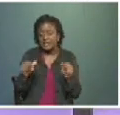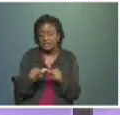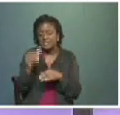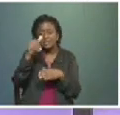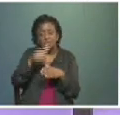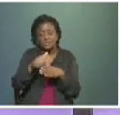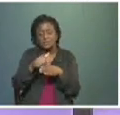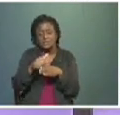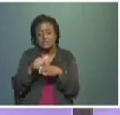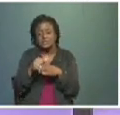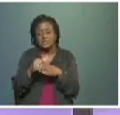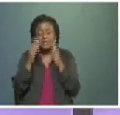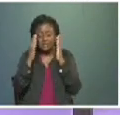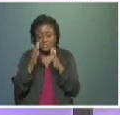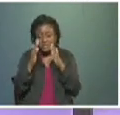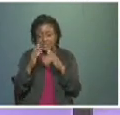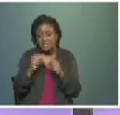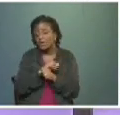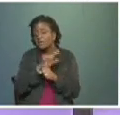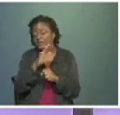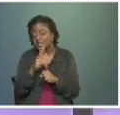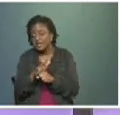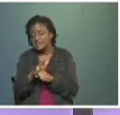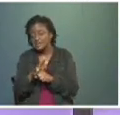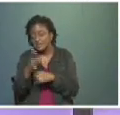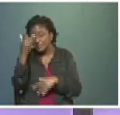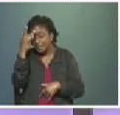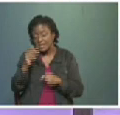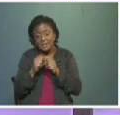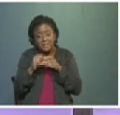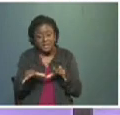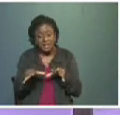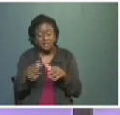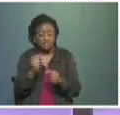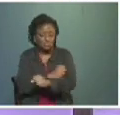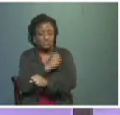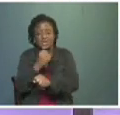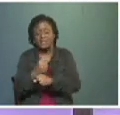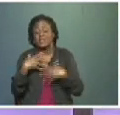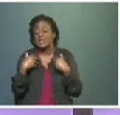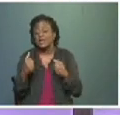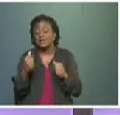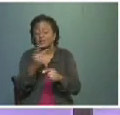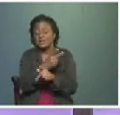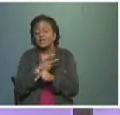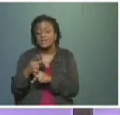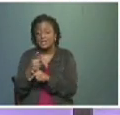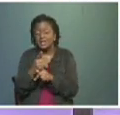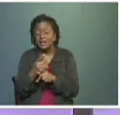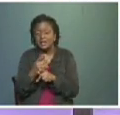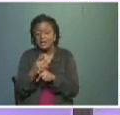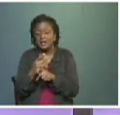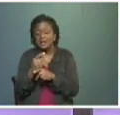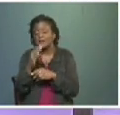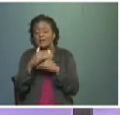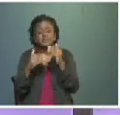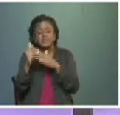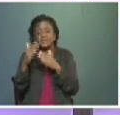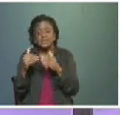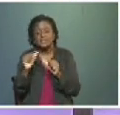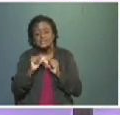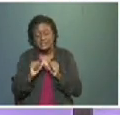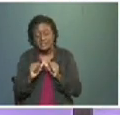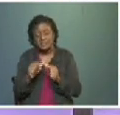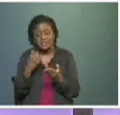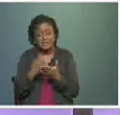includes effectively addressing the COVID-19 pandemic, strengthening healthcare facilities, stabilizing the economy, and focusing